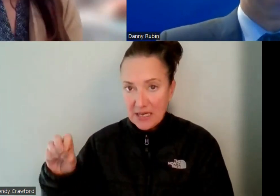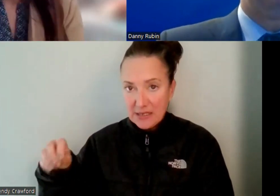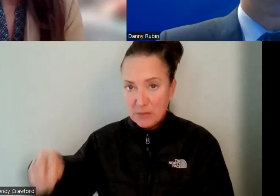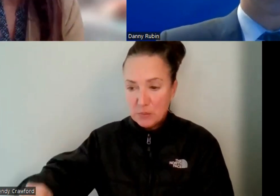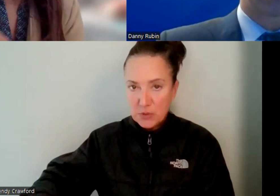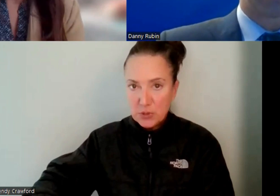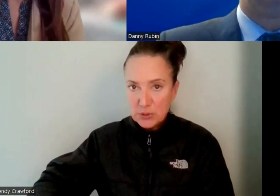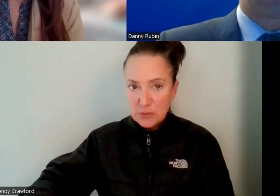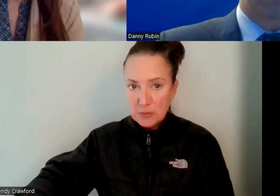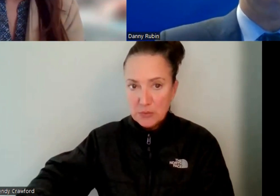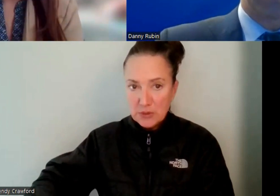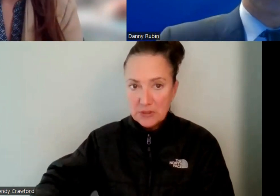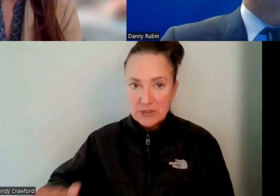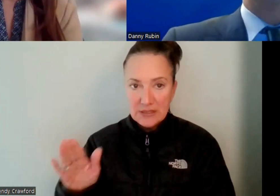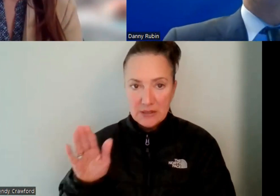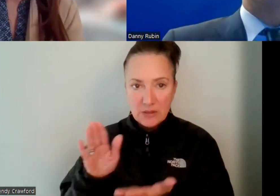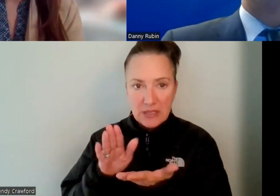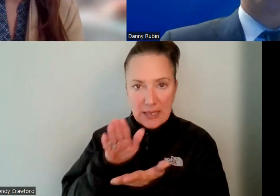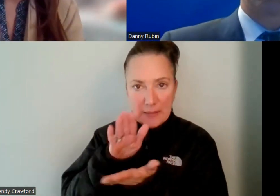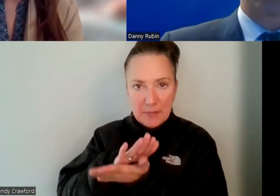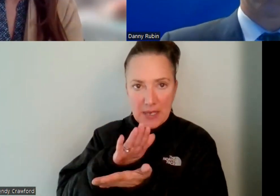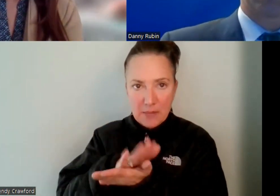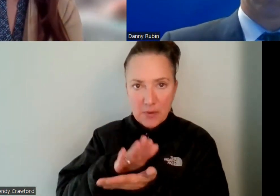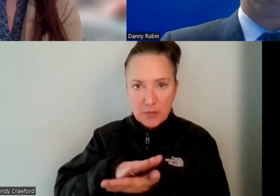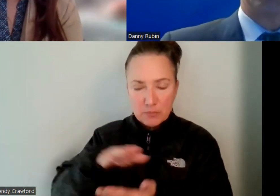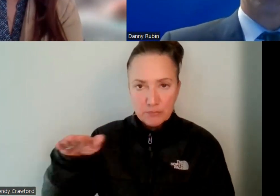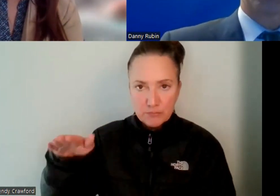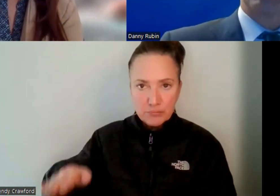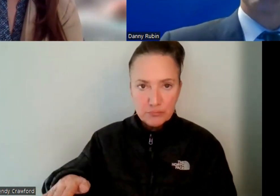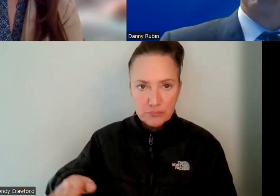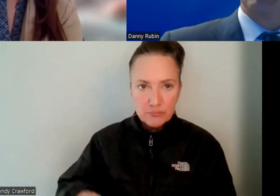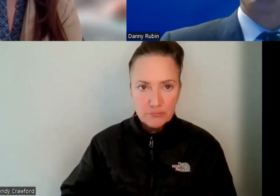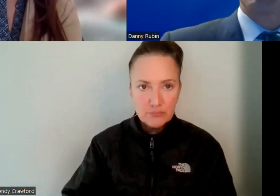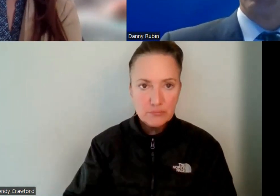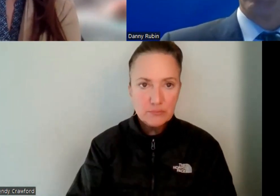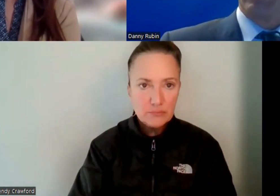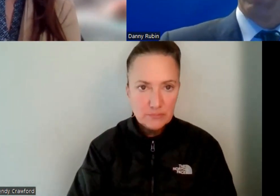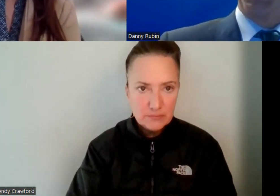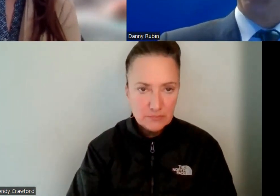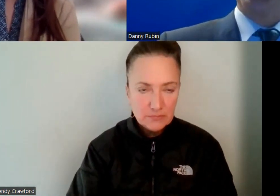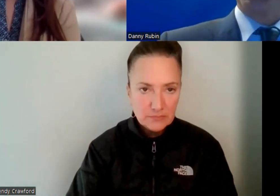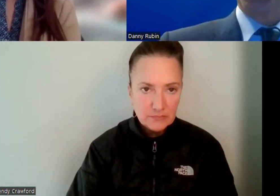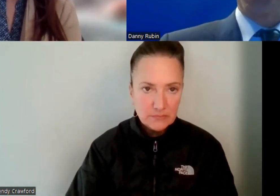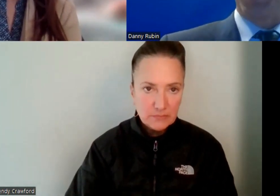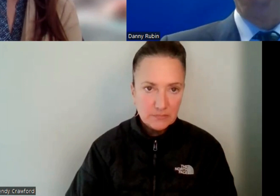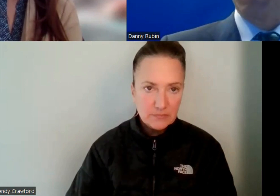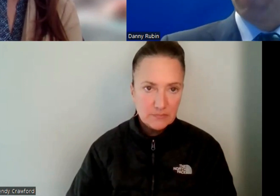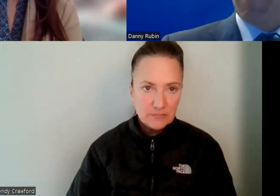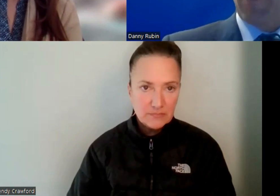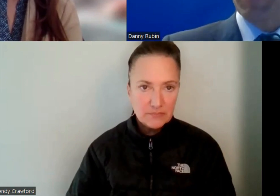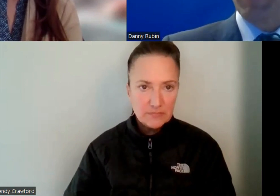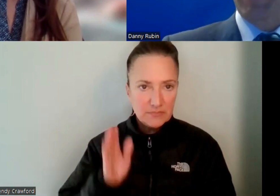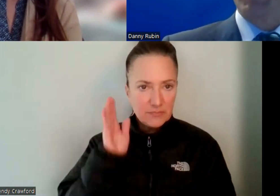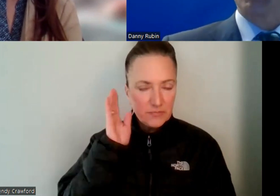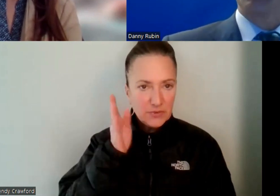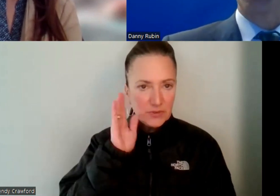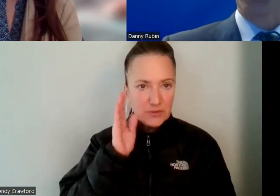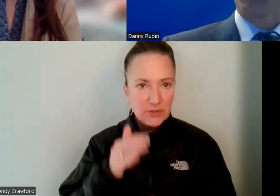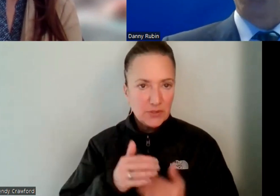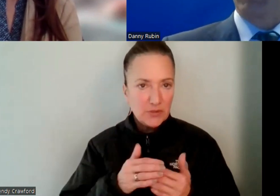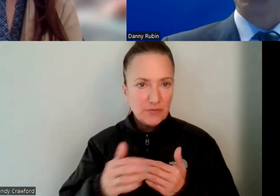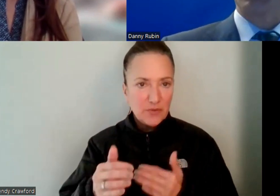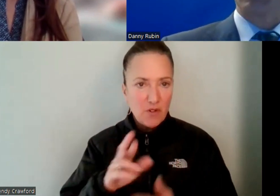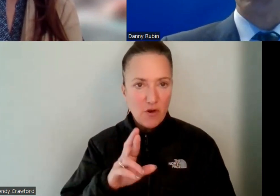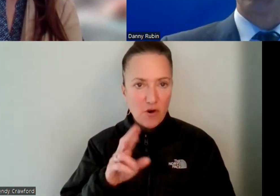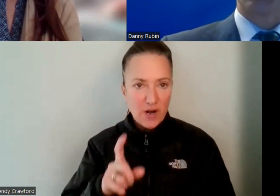to keep like a little tiny like sticky note, just Oh, write wow. the numbers. These are Make sure great it's tips. accurate. I hope the future pharmacy technicians in